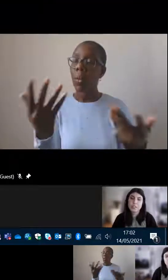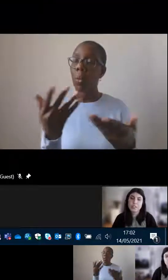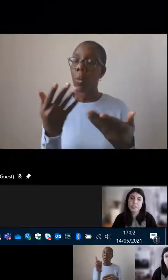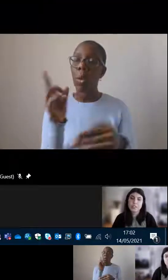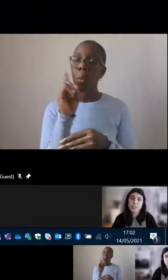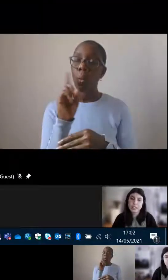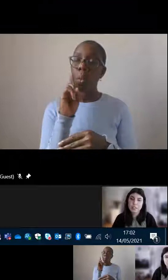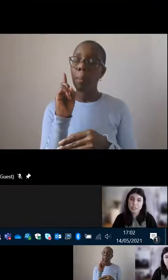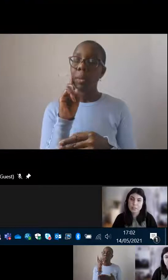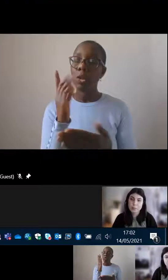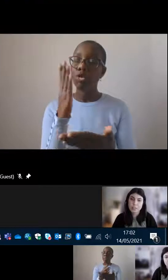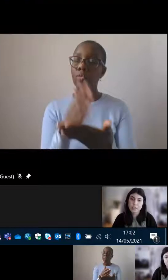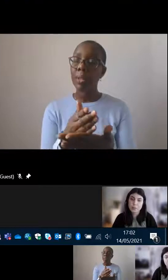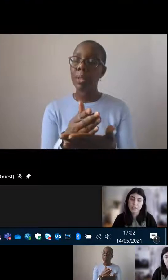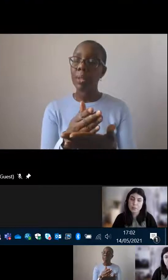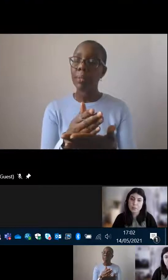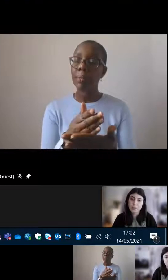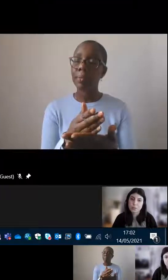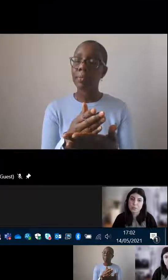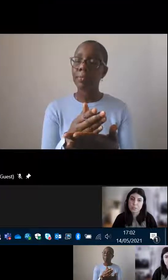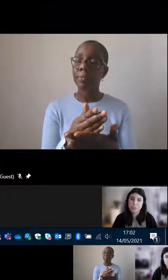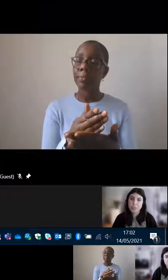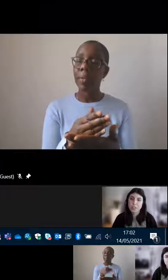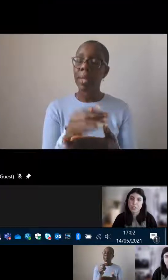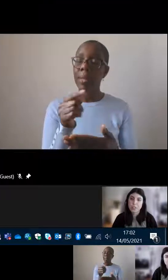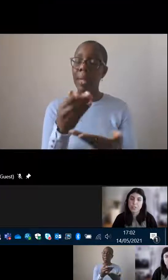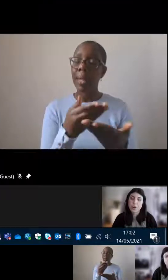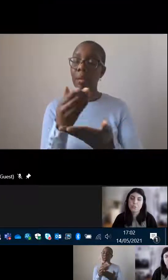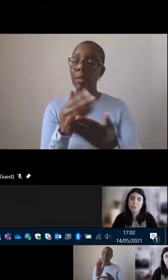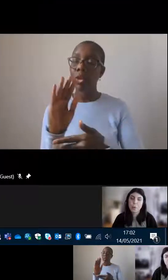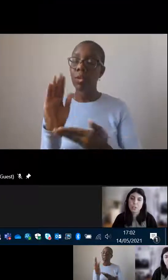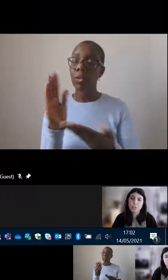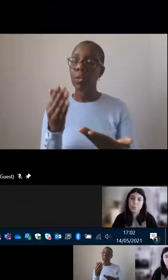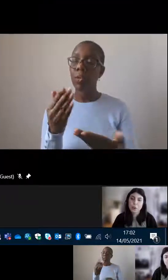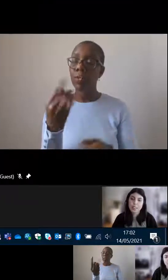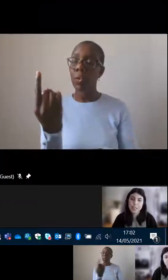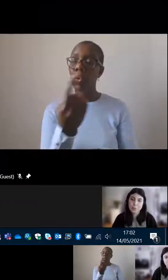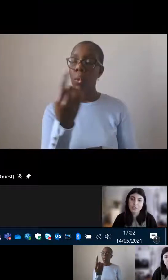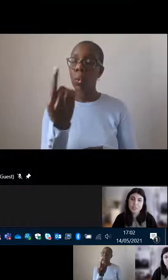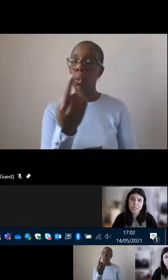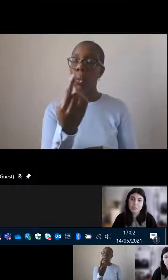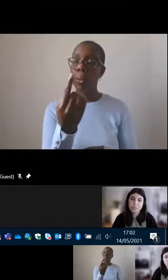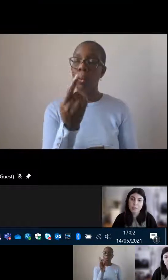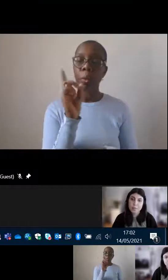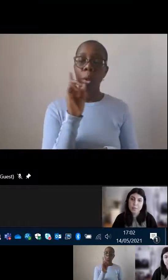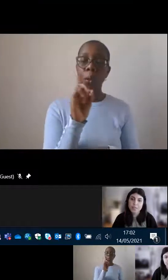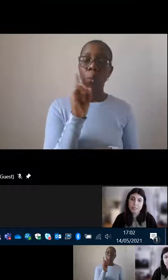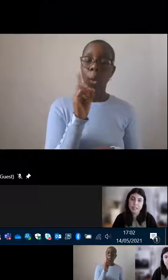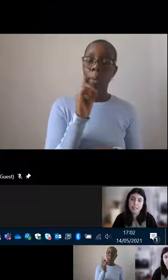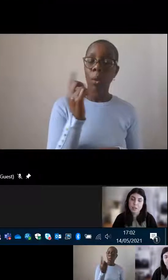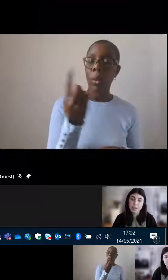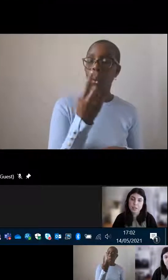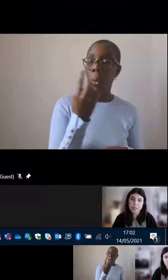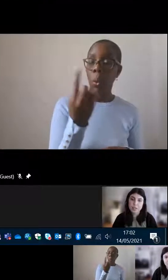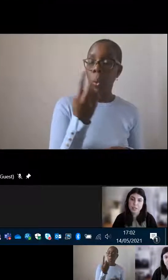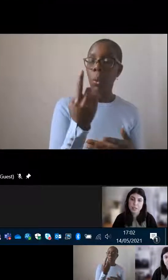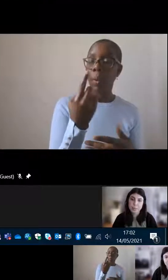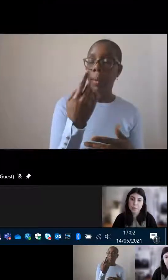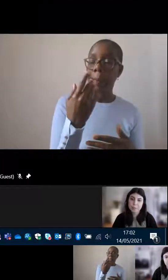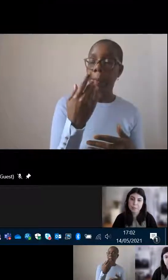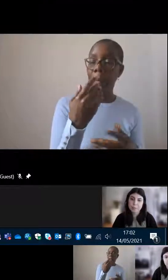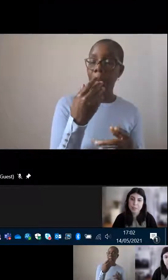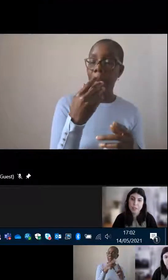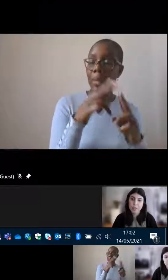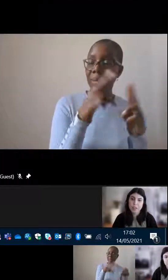counselling service for survivors of domestic abuse. They offer one-to-one counselling for women living in the borough